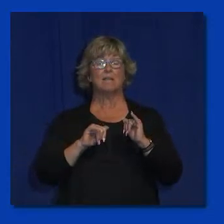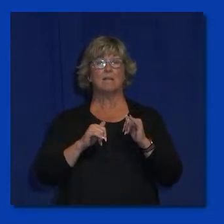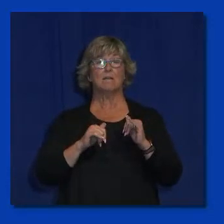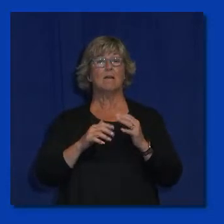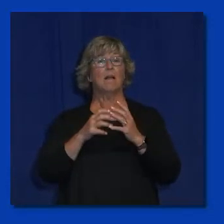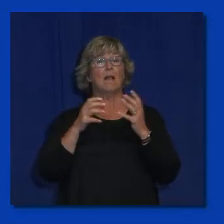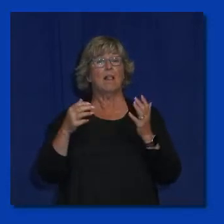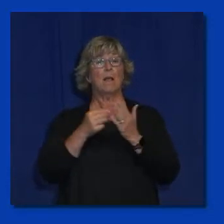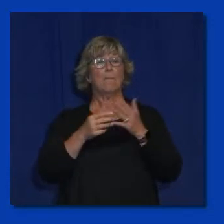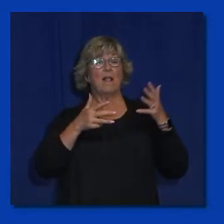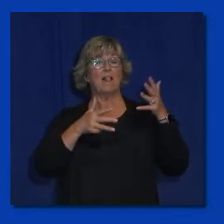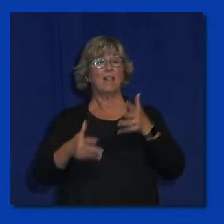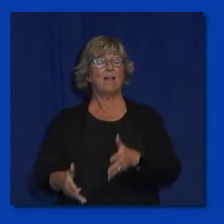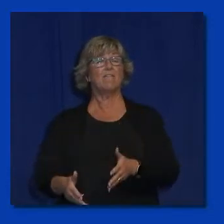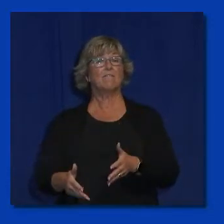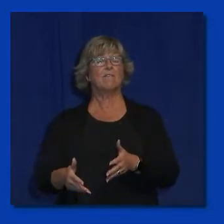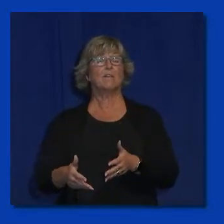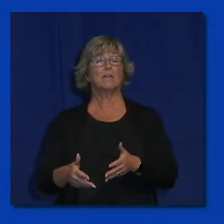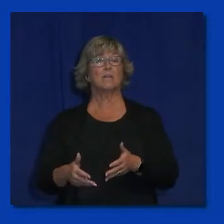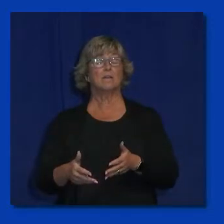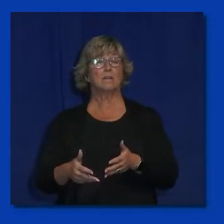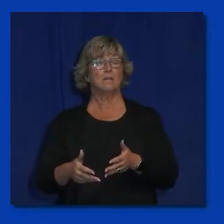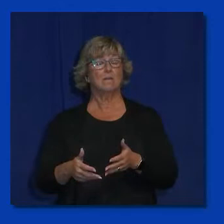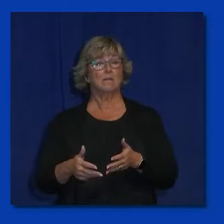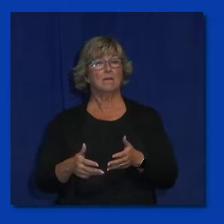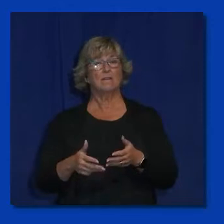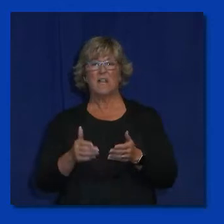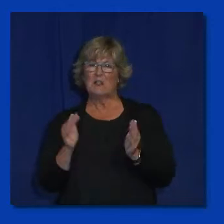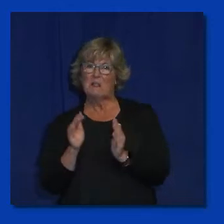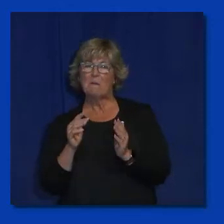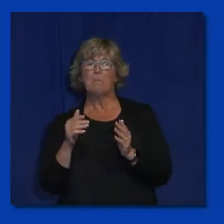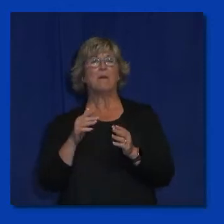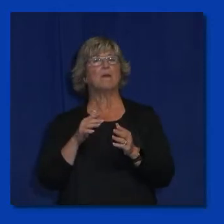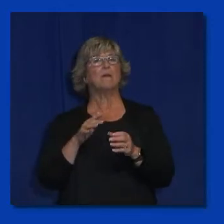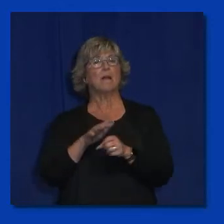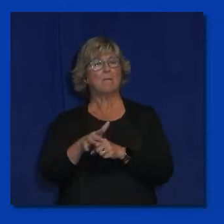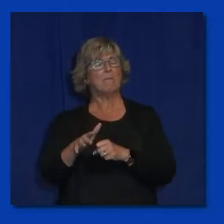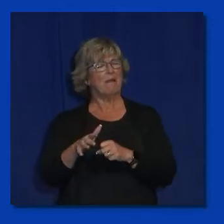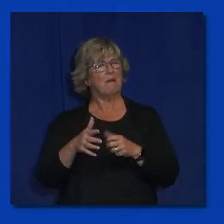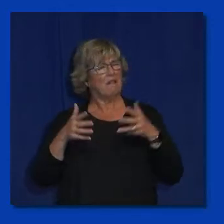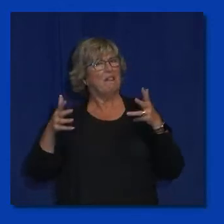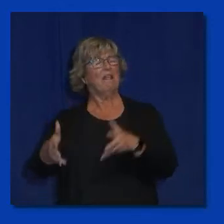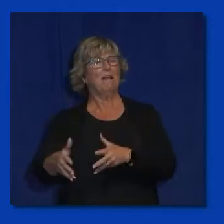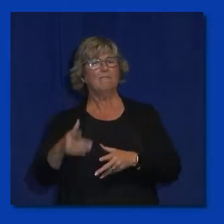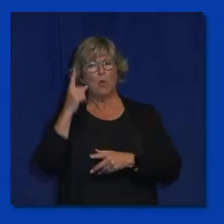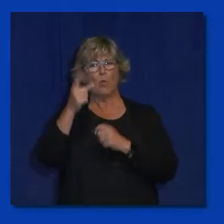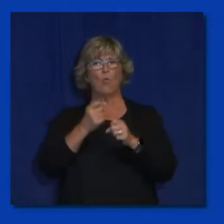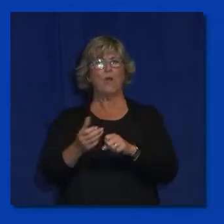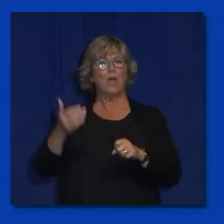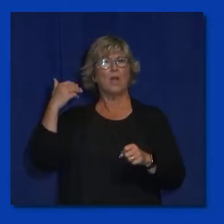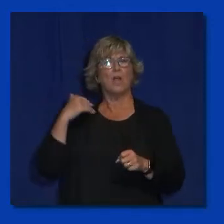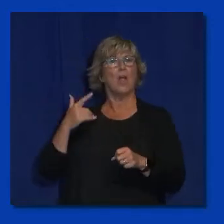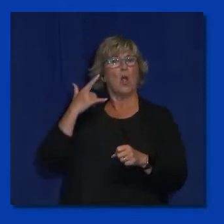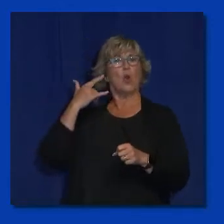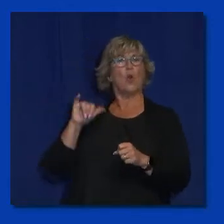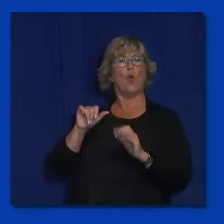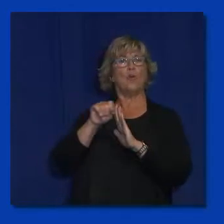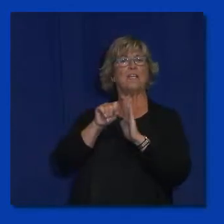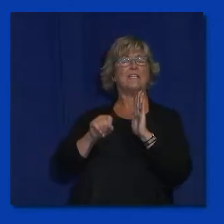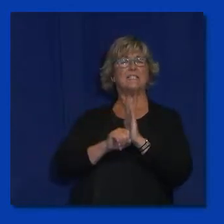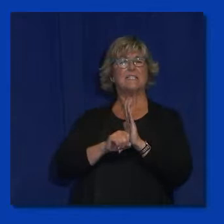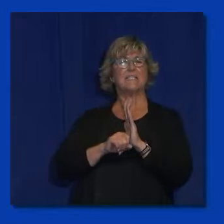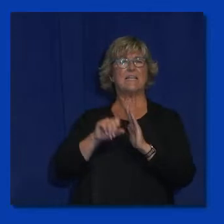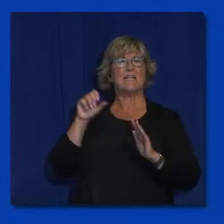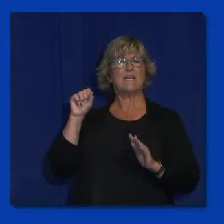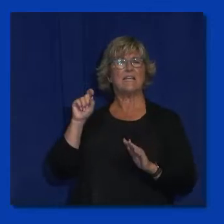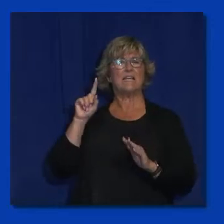modest amount left, mindful, a modest amount. But we did something a year ago called the Golden State Stimulus. It's the largest